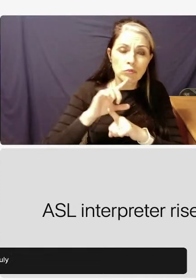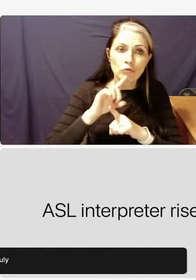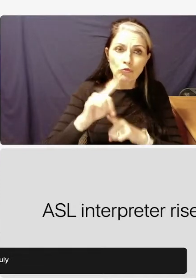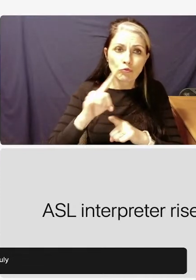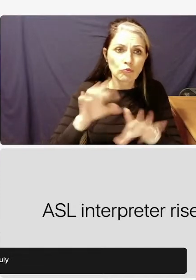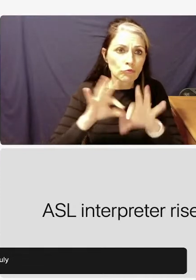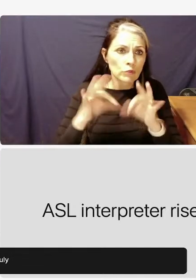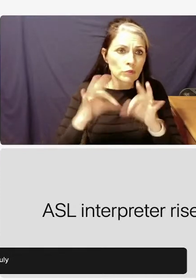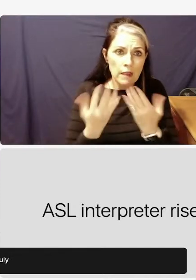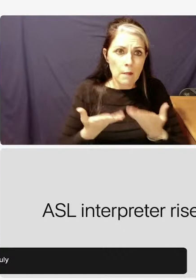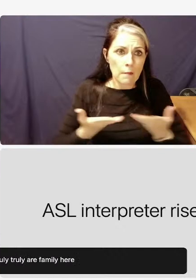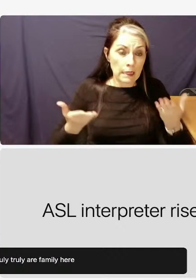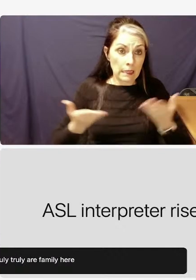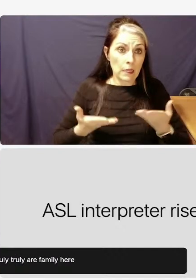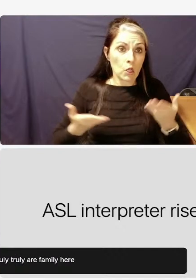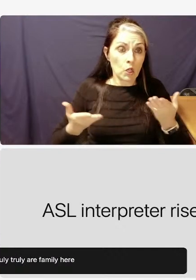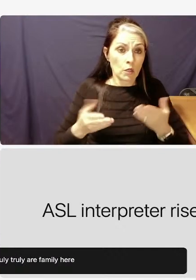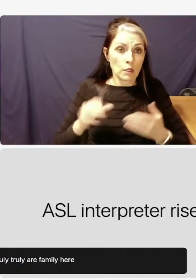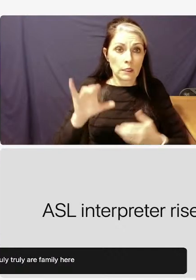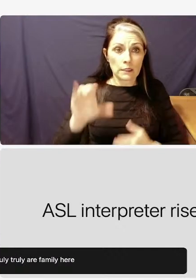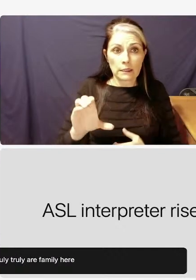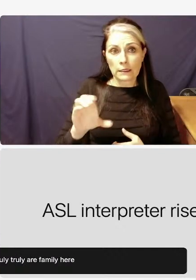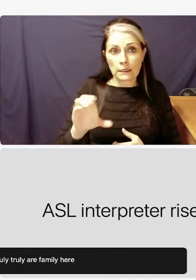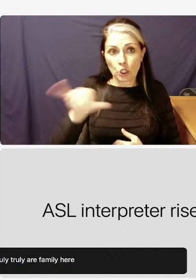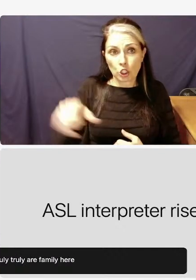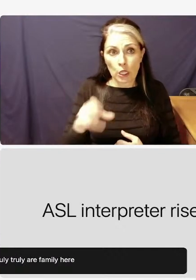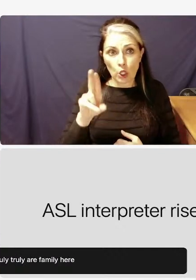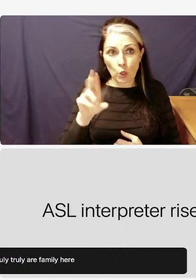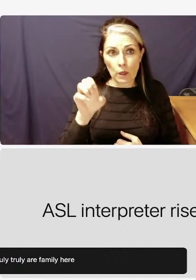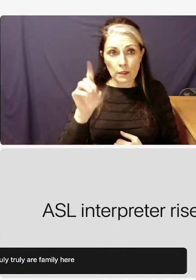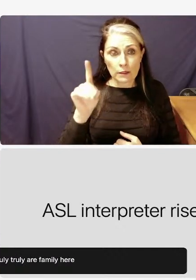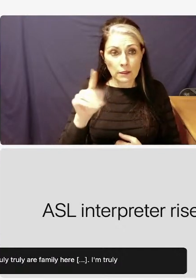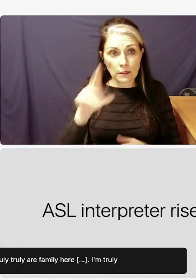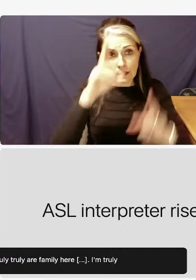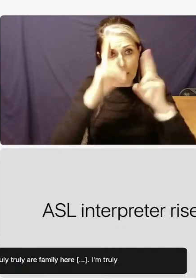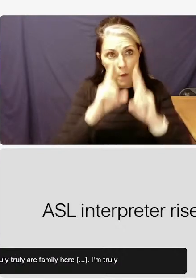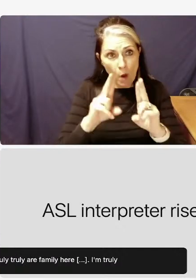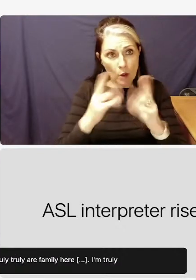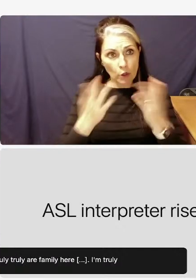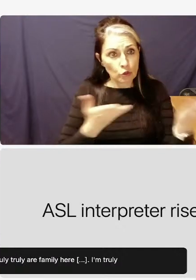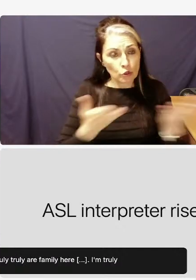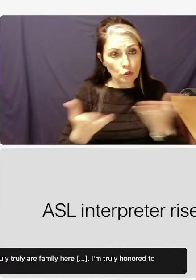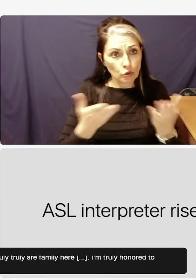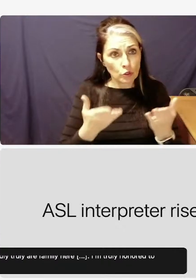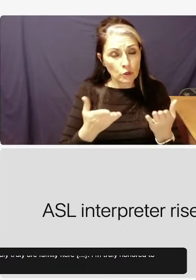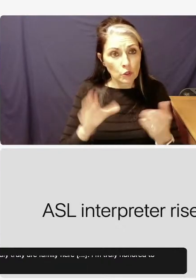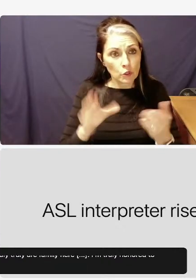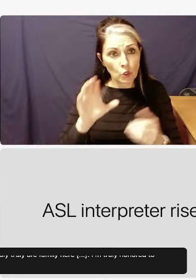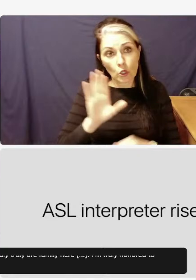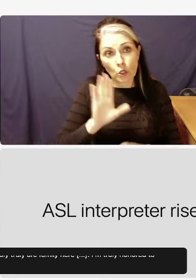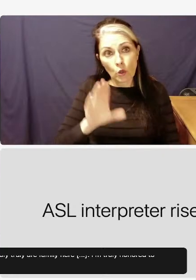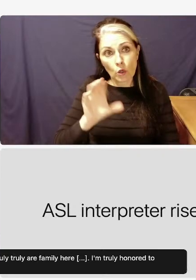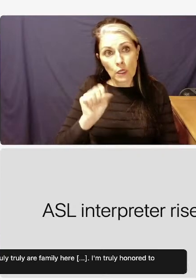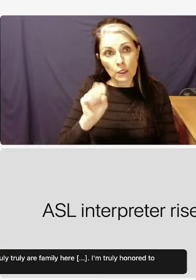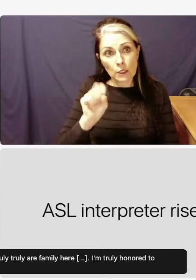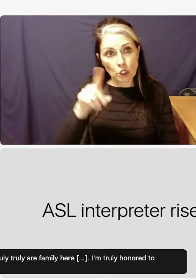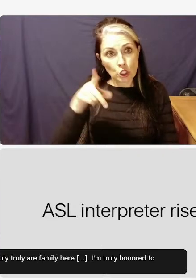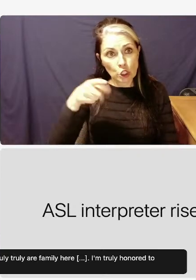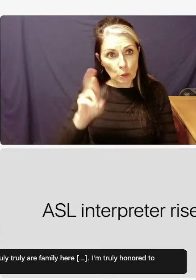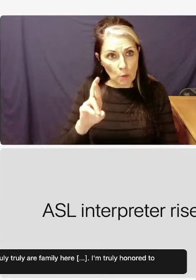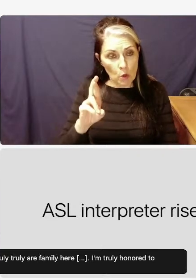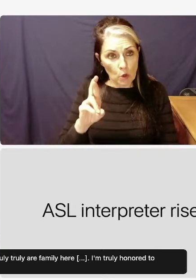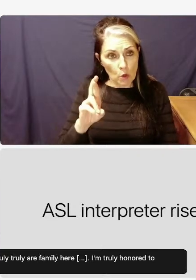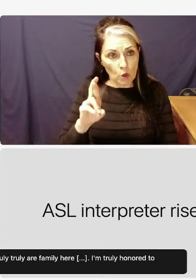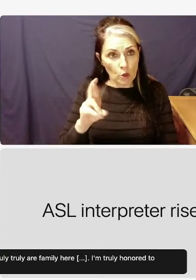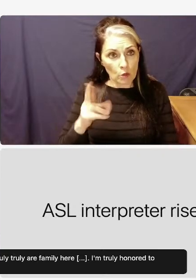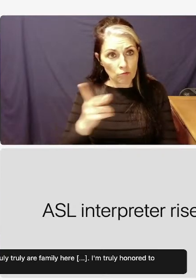our family here at cjsd i'm truly honored to serve as your superintendent uh i'm